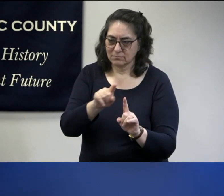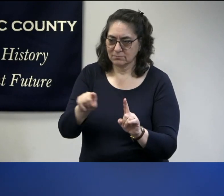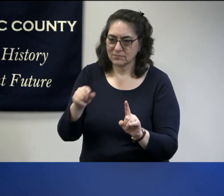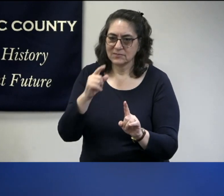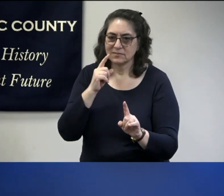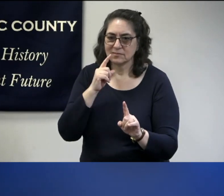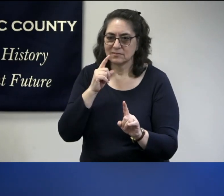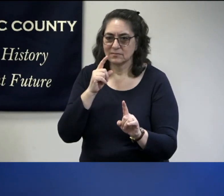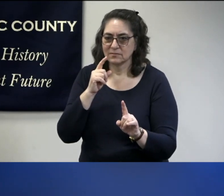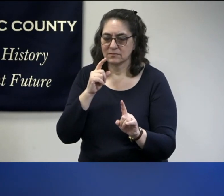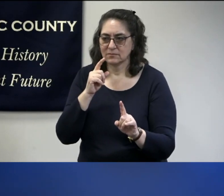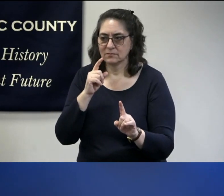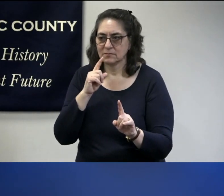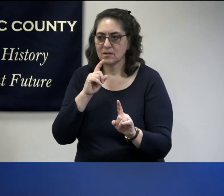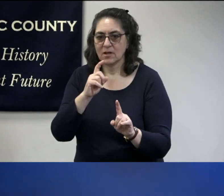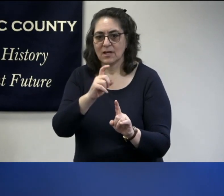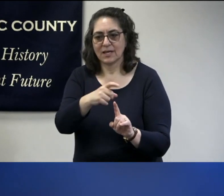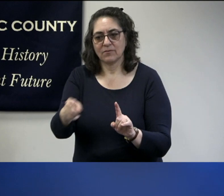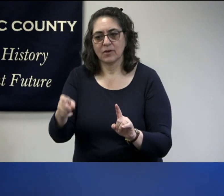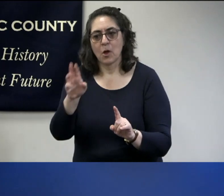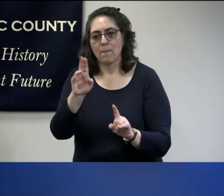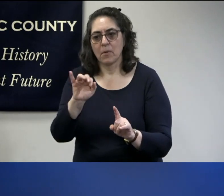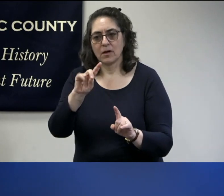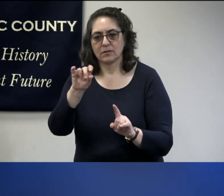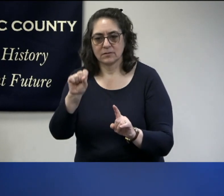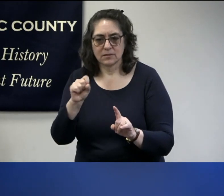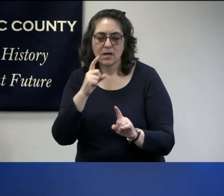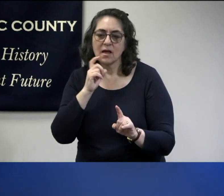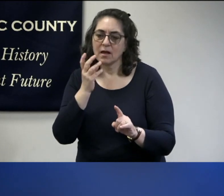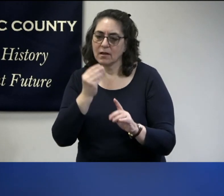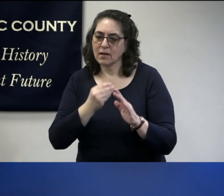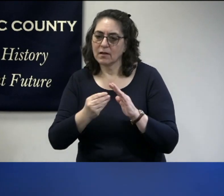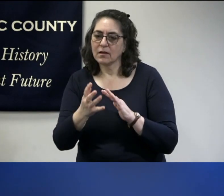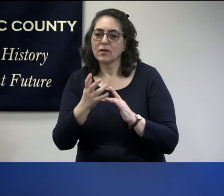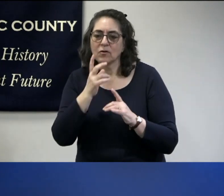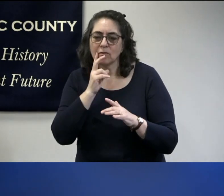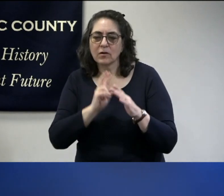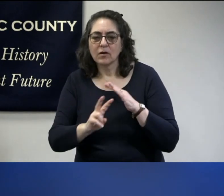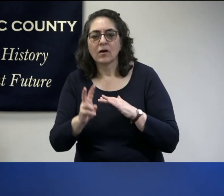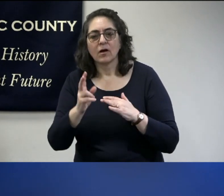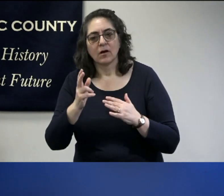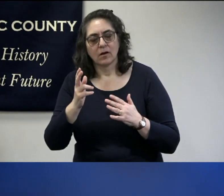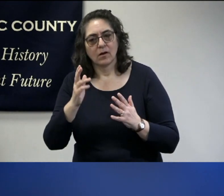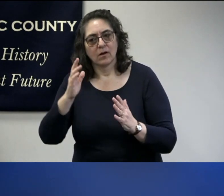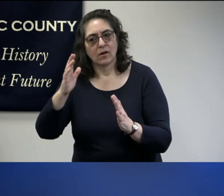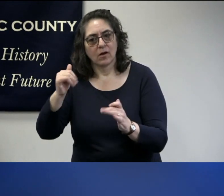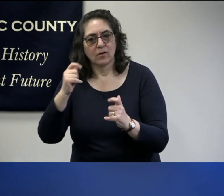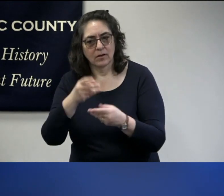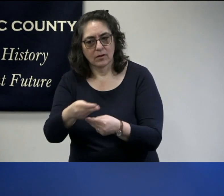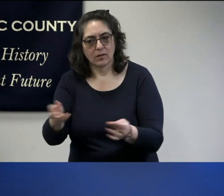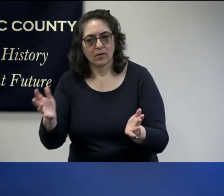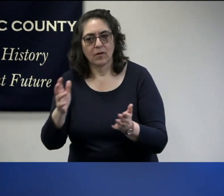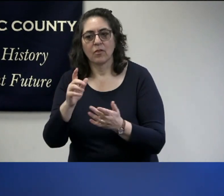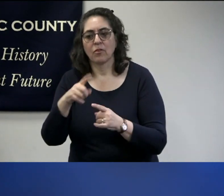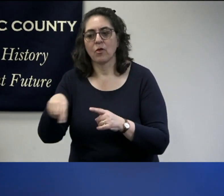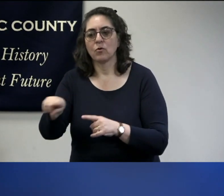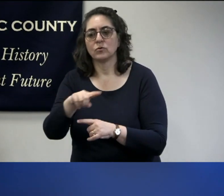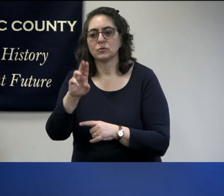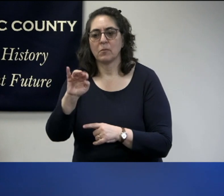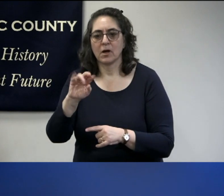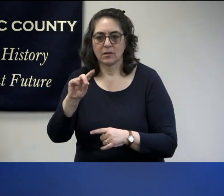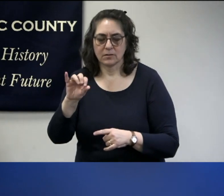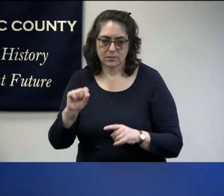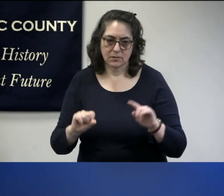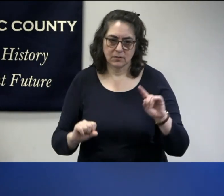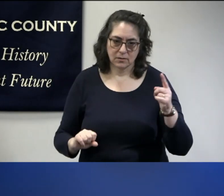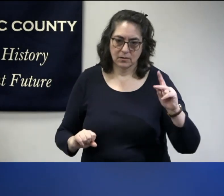such issuance of bond anticipation notes in anticipation of the issuance of such bonds.